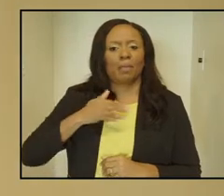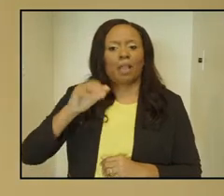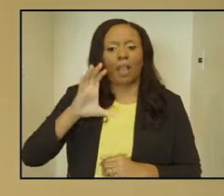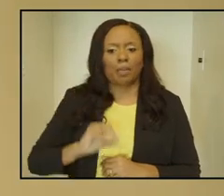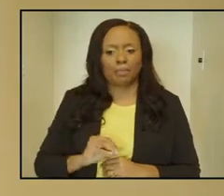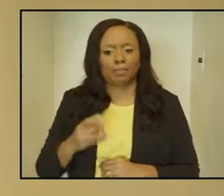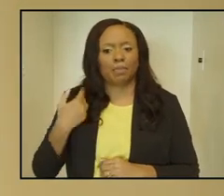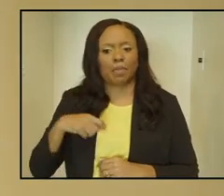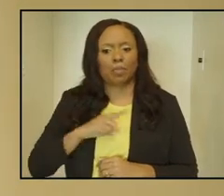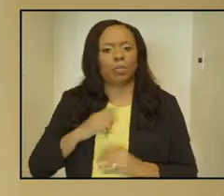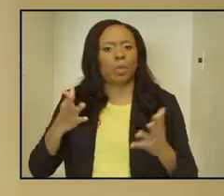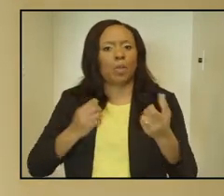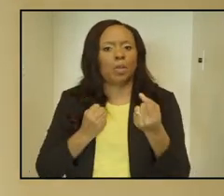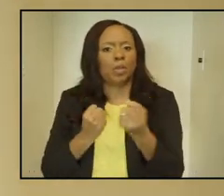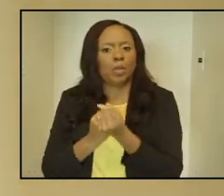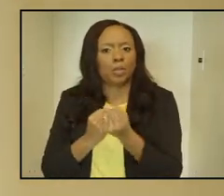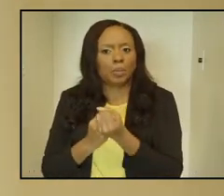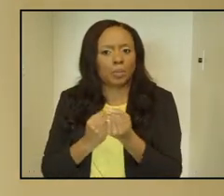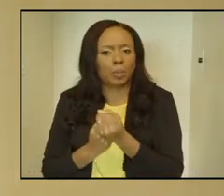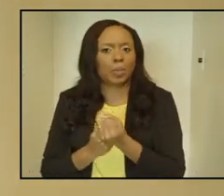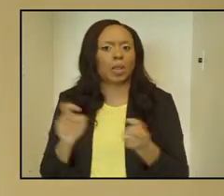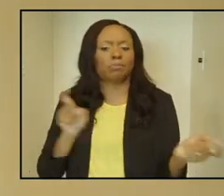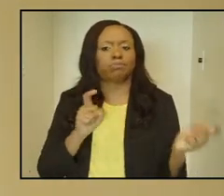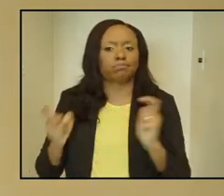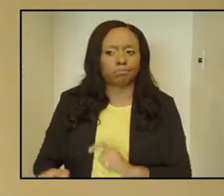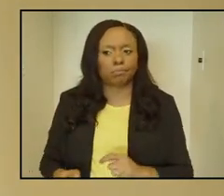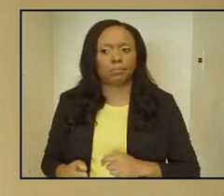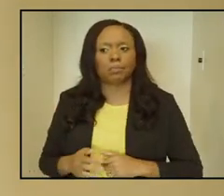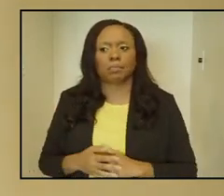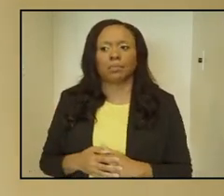to support this transformational undertaking, and the